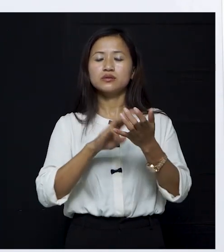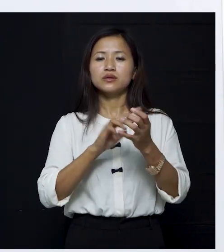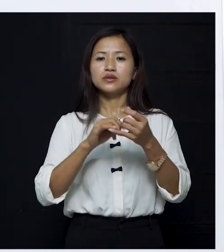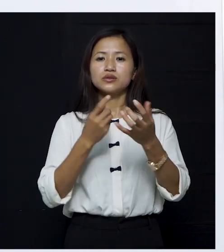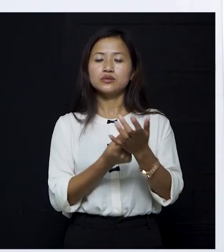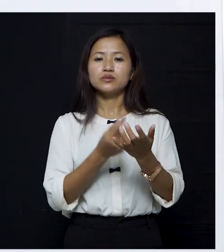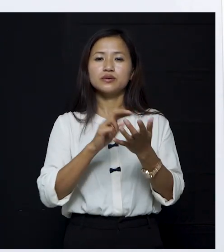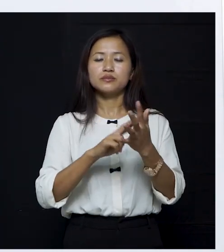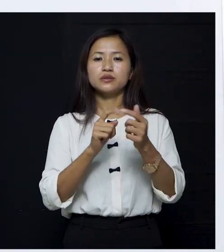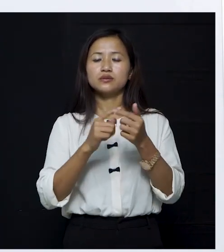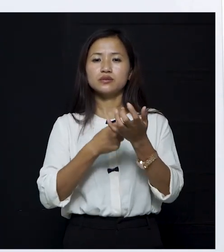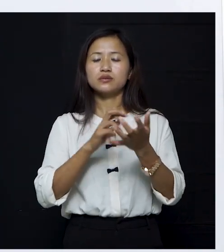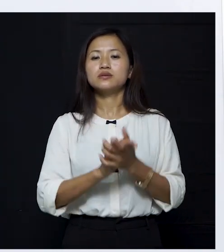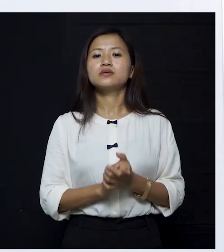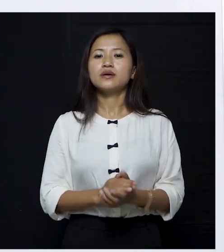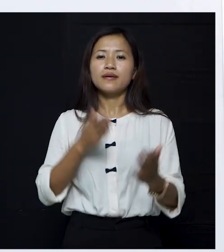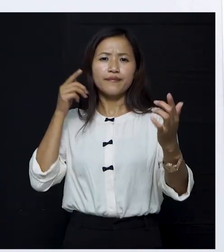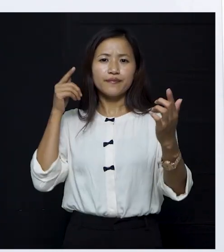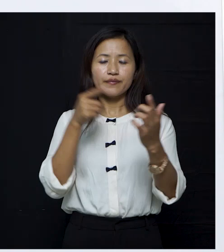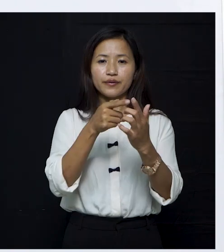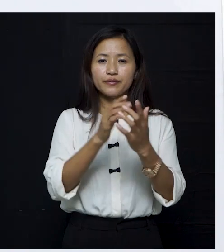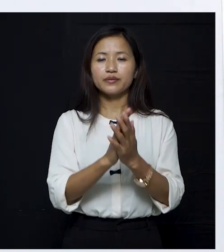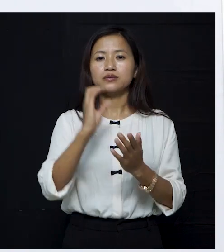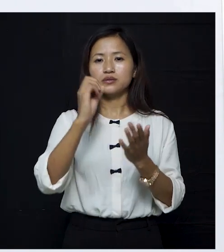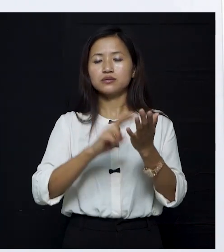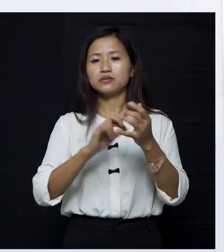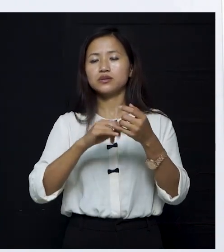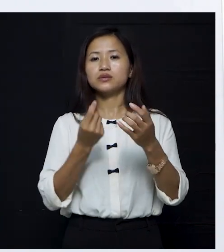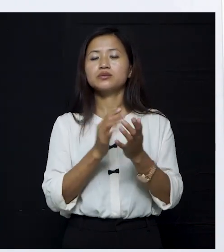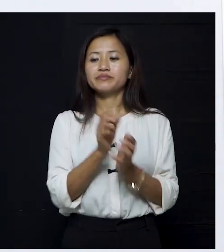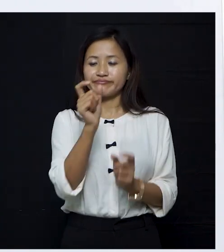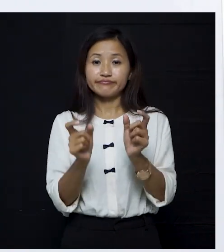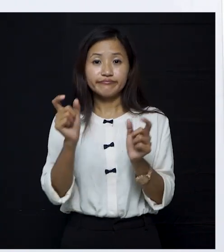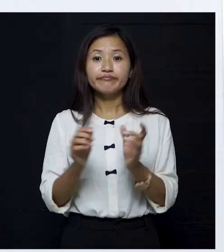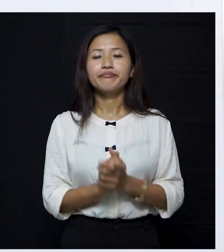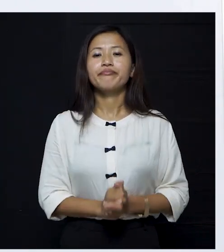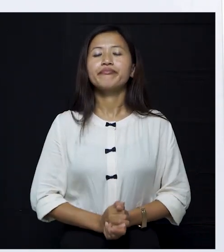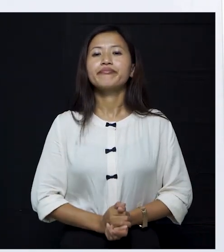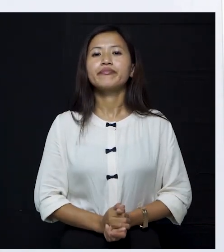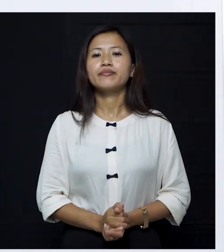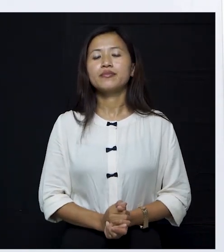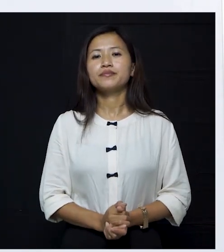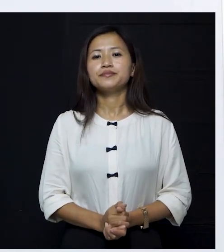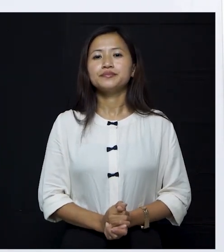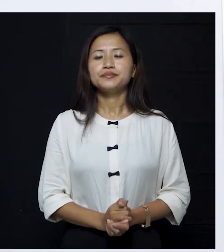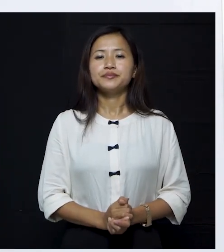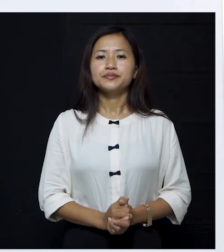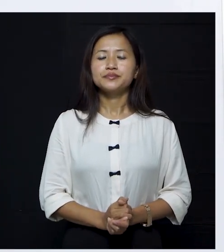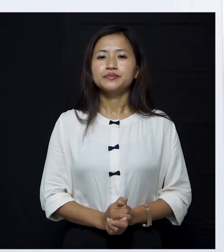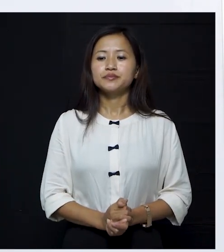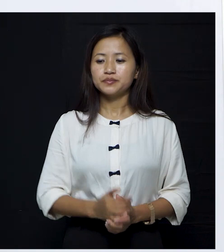they are called as direct consumer, okay? They are called as direct